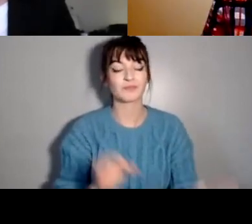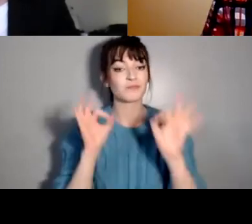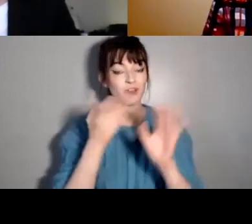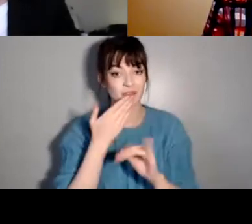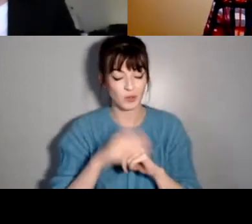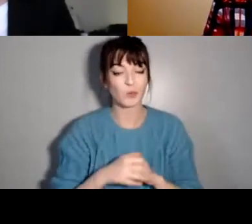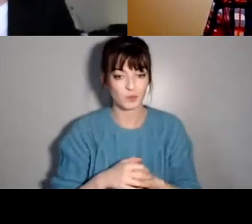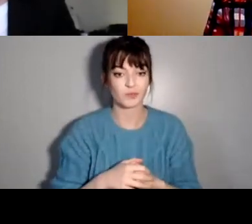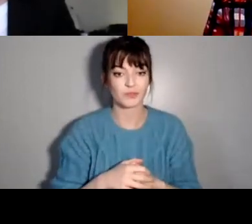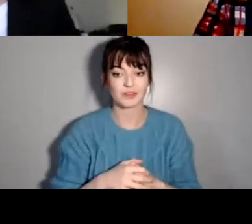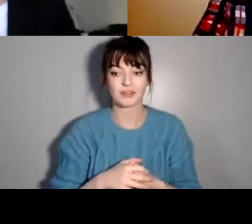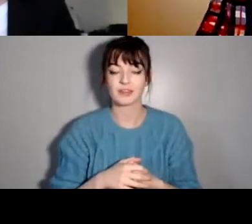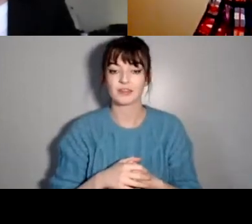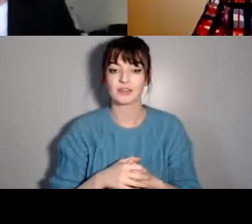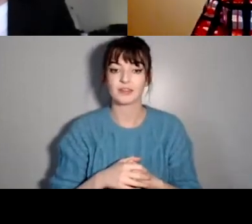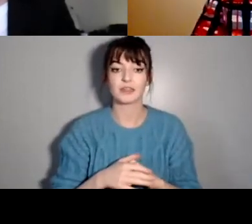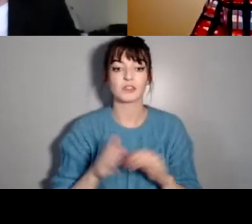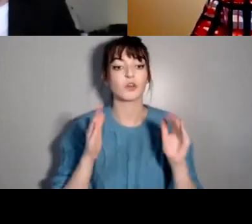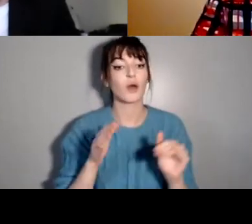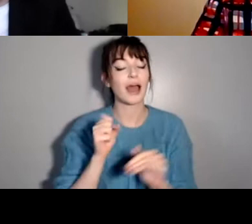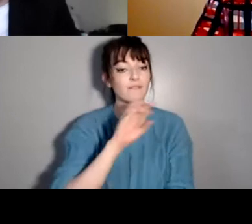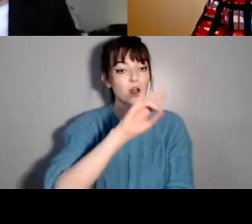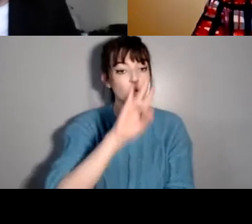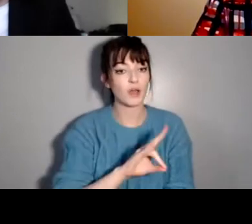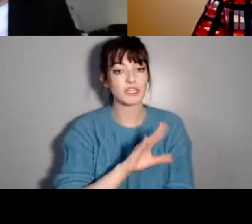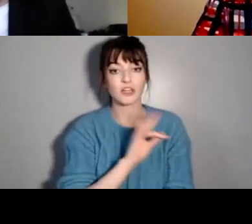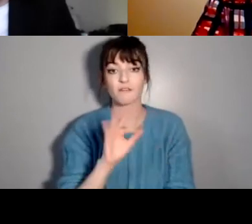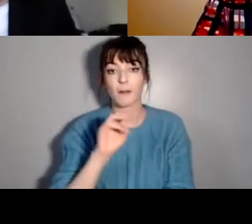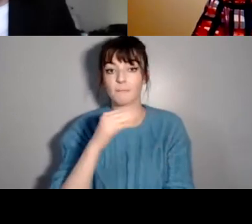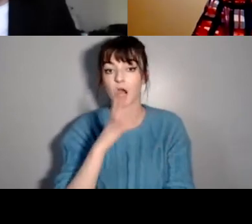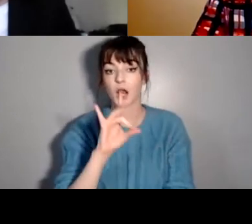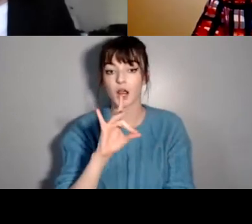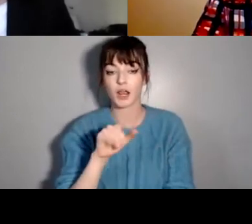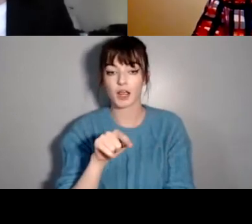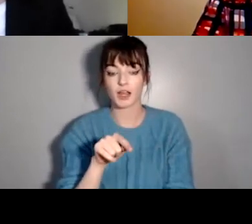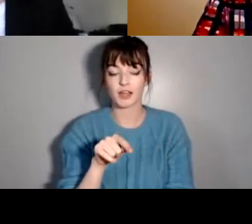that. And then there's a question there from Mark.